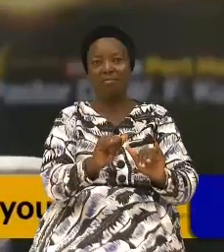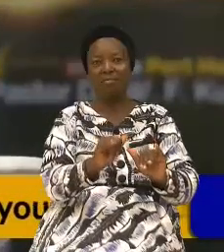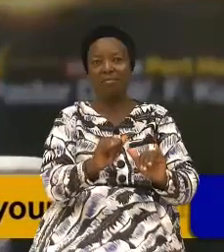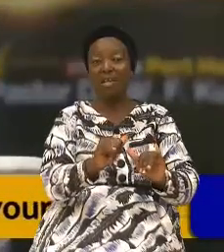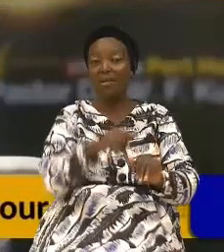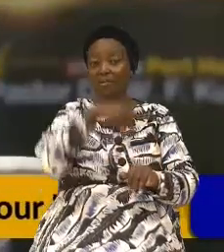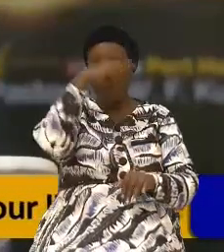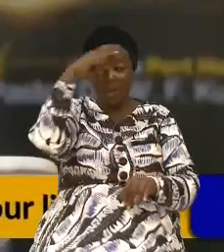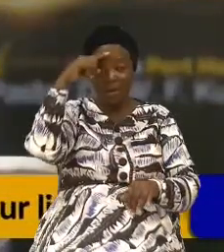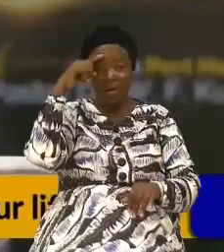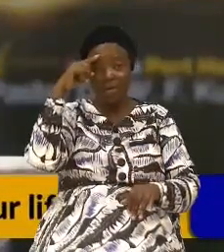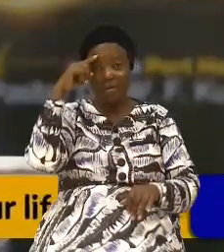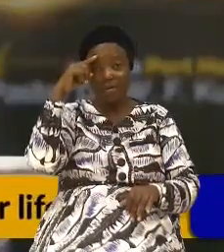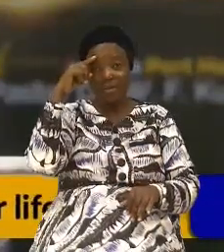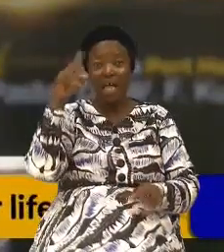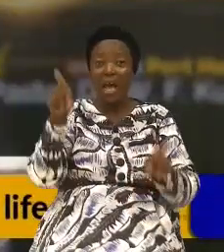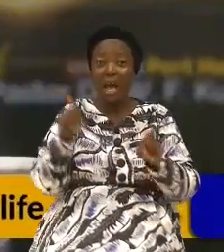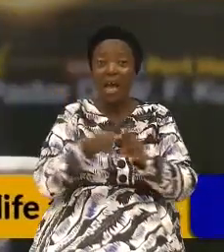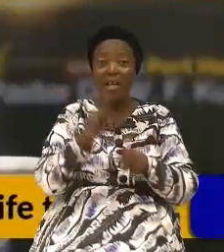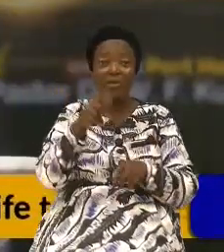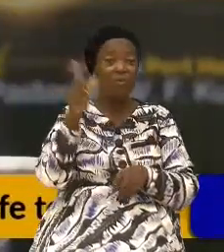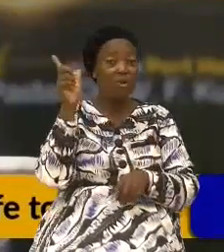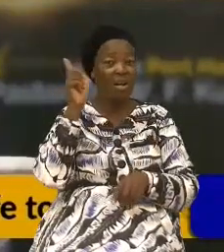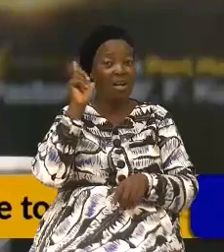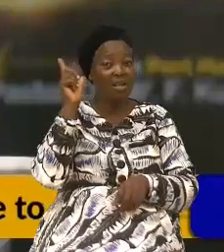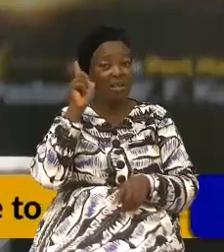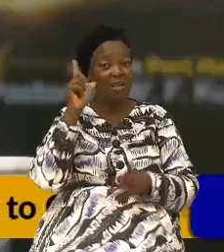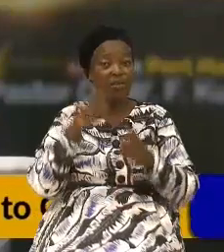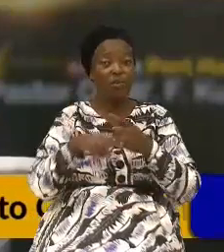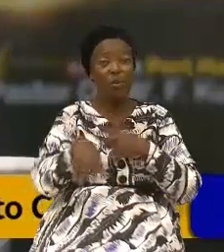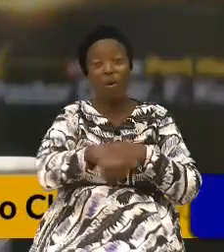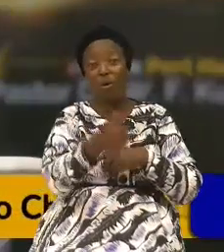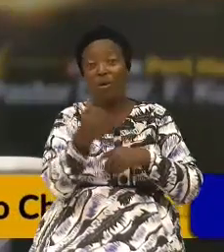Because as you listen to other people's